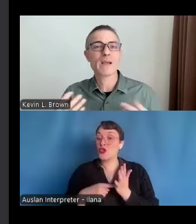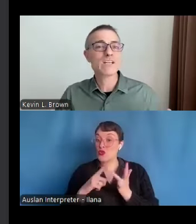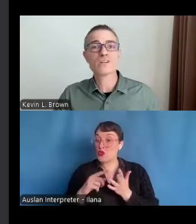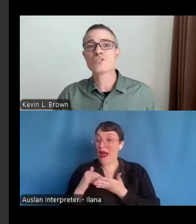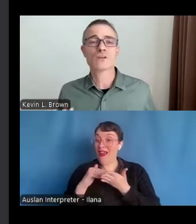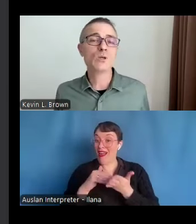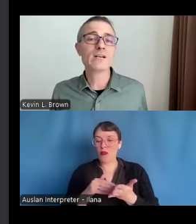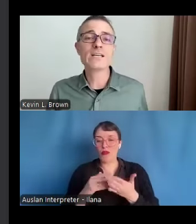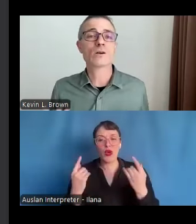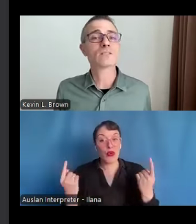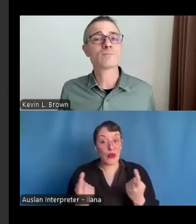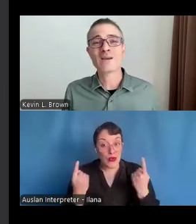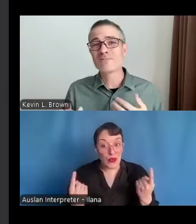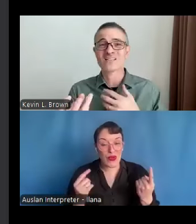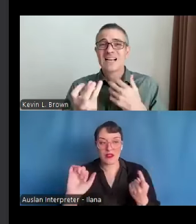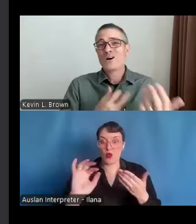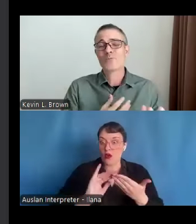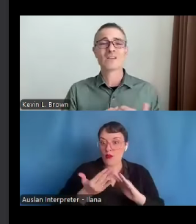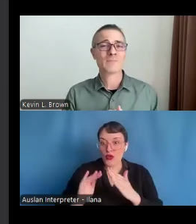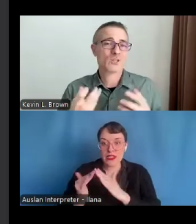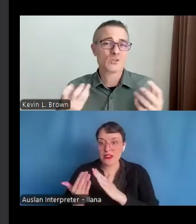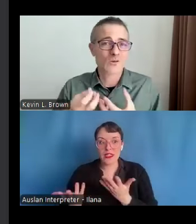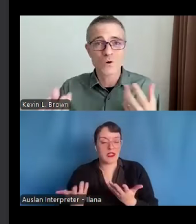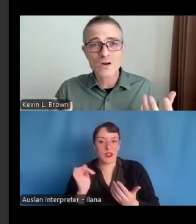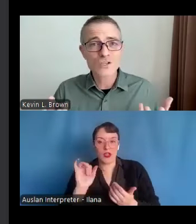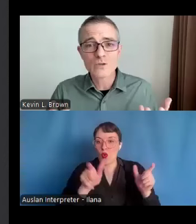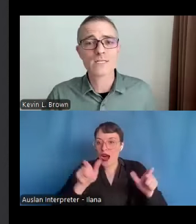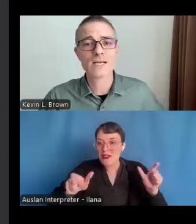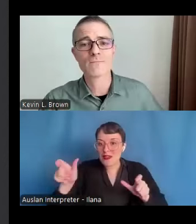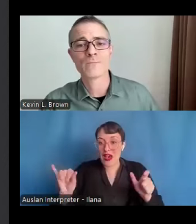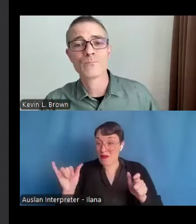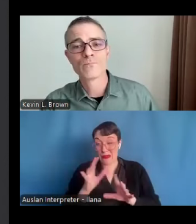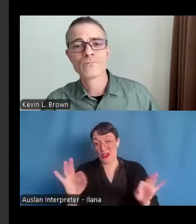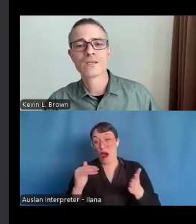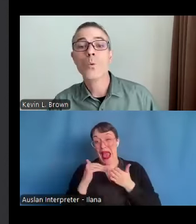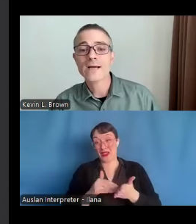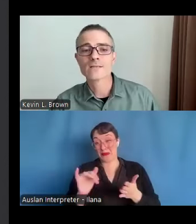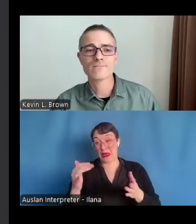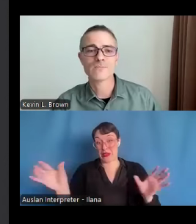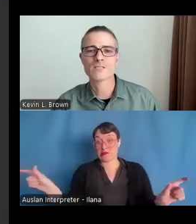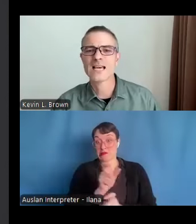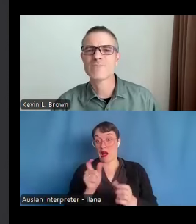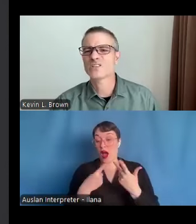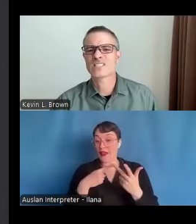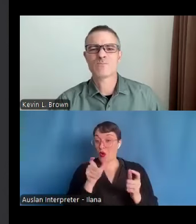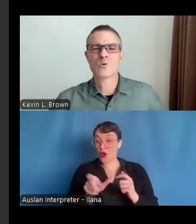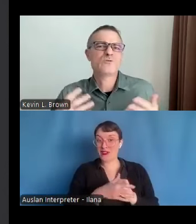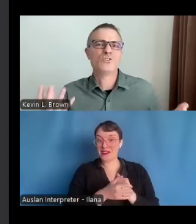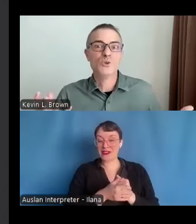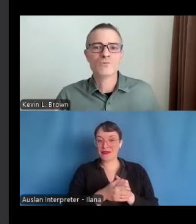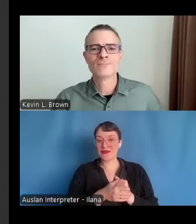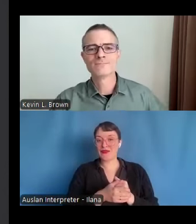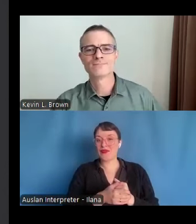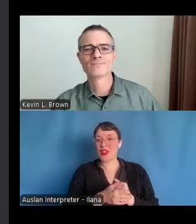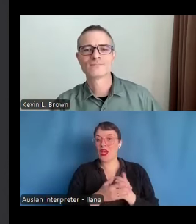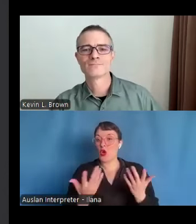serve, your patrons, your community, your customers. Maybe it's not help. Maybe there's another word you use in there. What? This is that mission statement. What do you